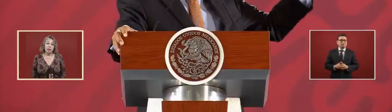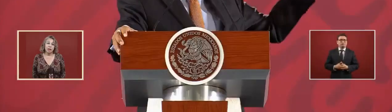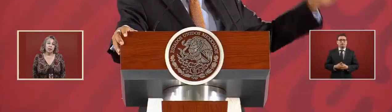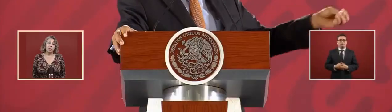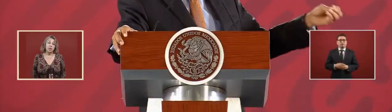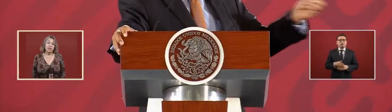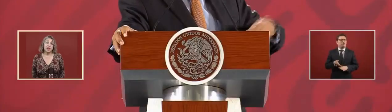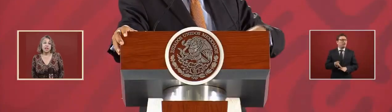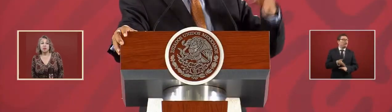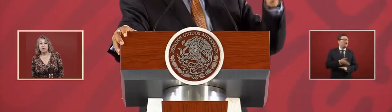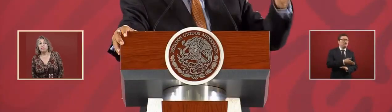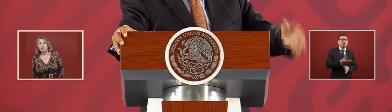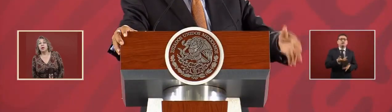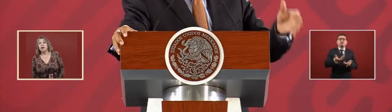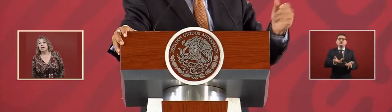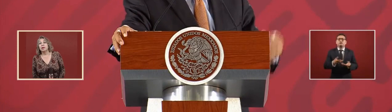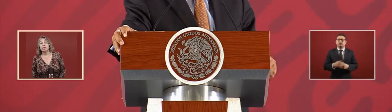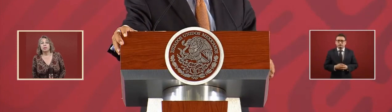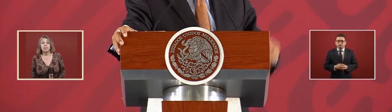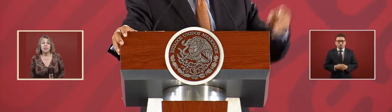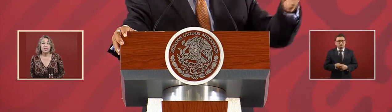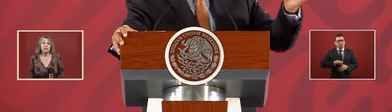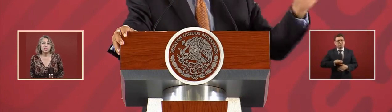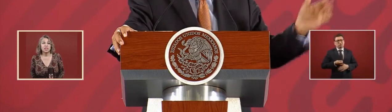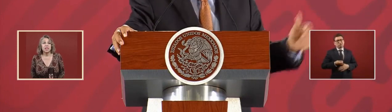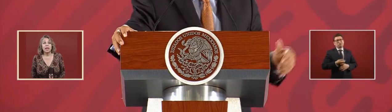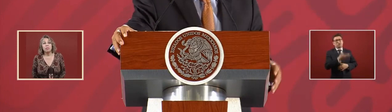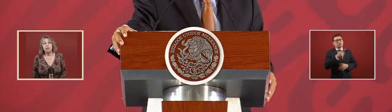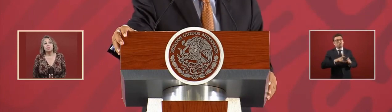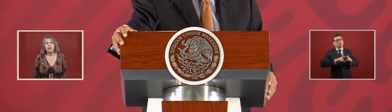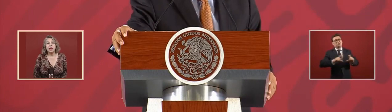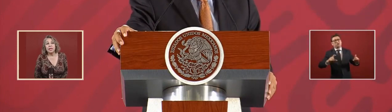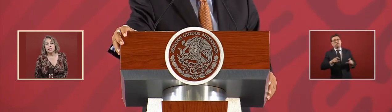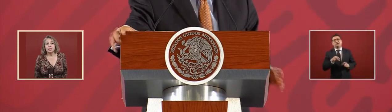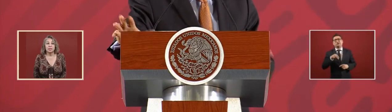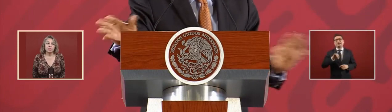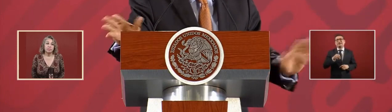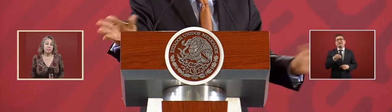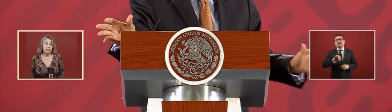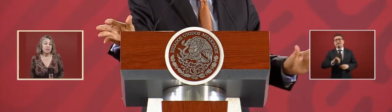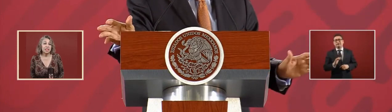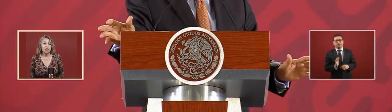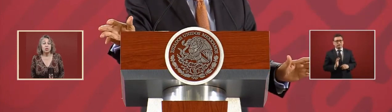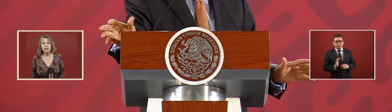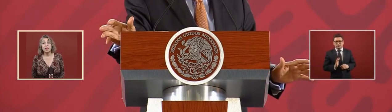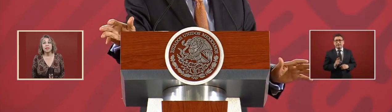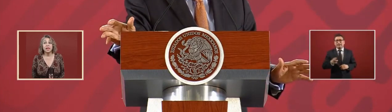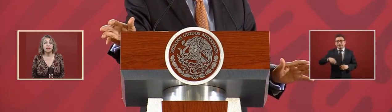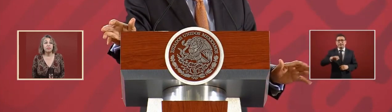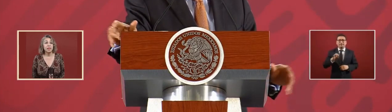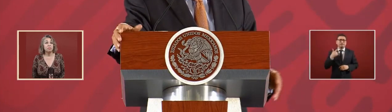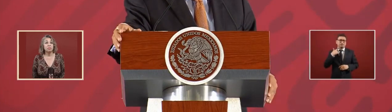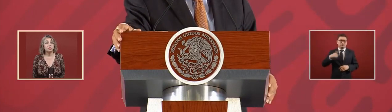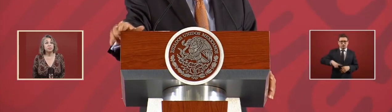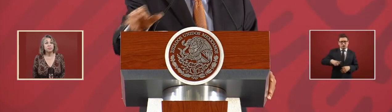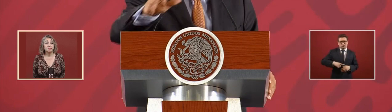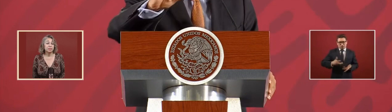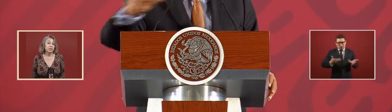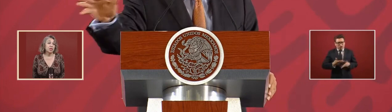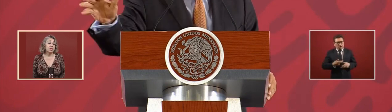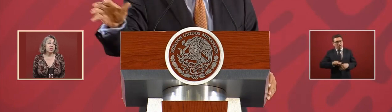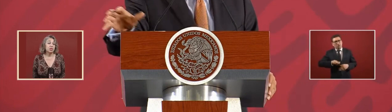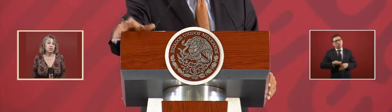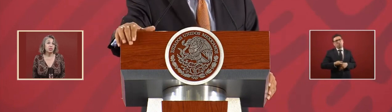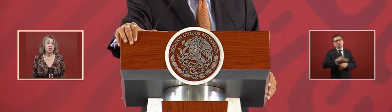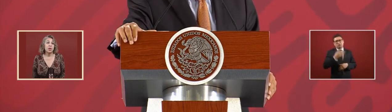hacía antes? What did pues, they do before? They would just ninis label them ninis. Eso fue lo que hicieron. That's the only thing they did for them. Durante